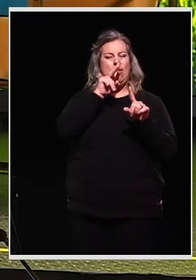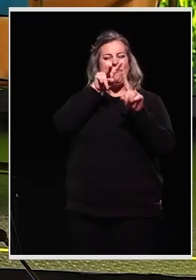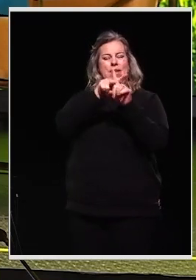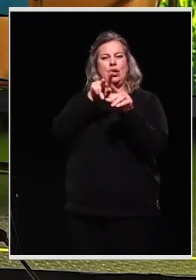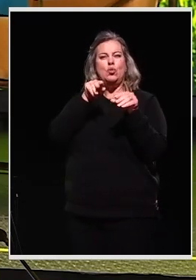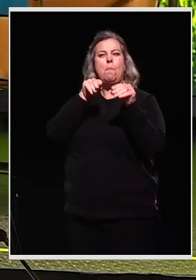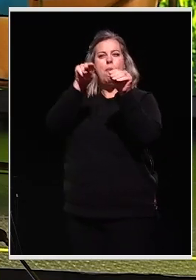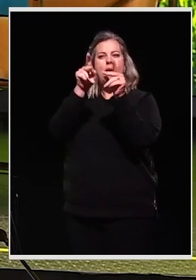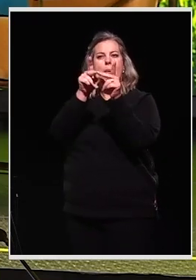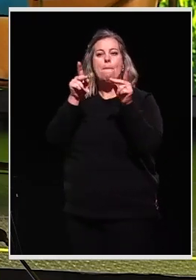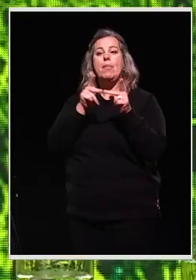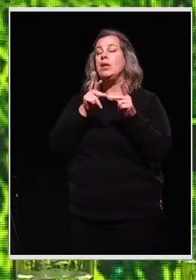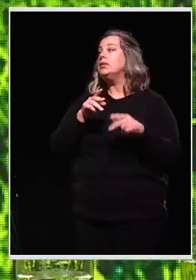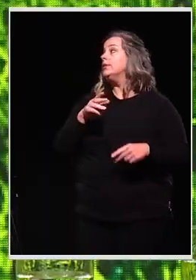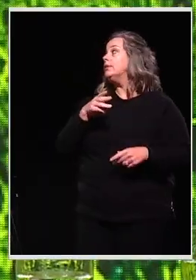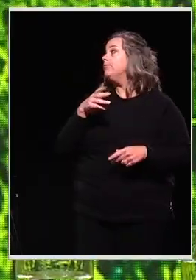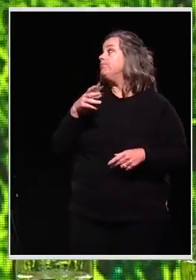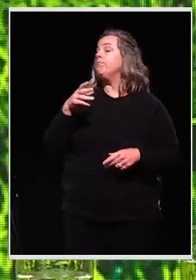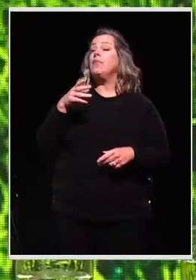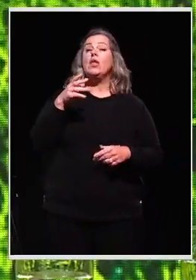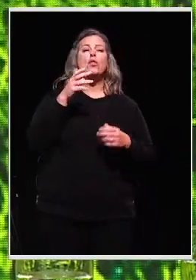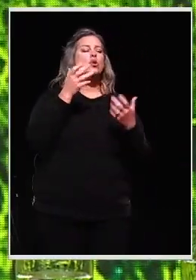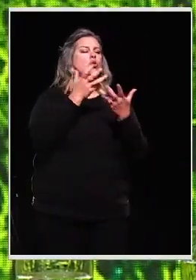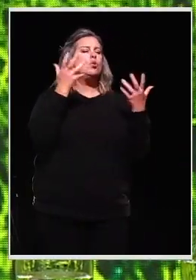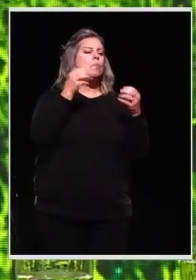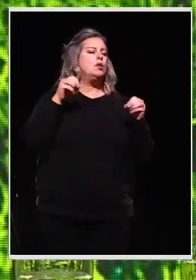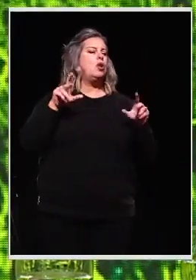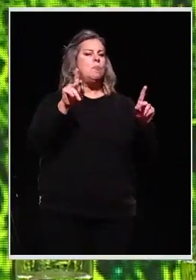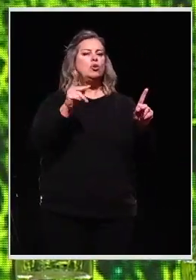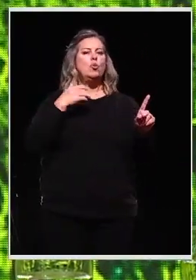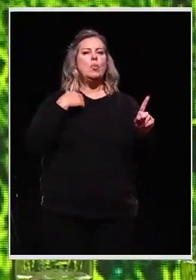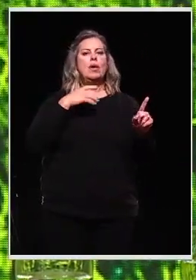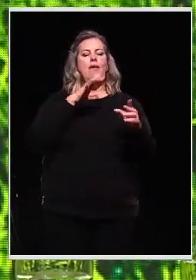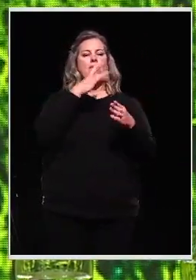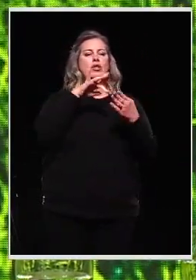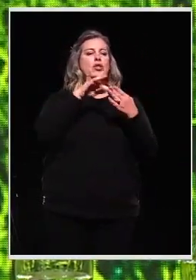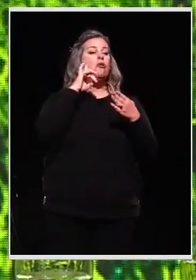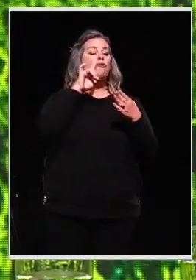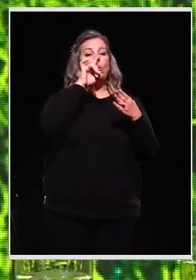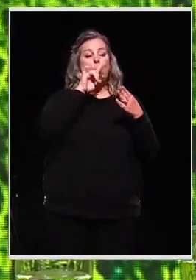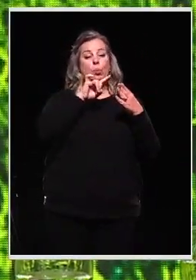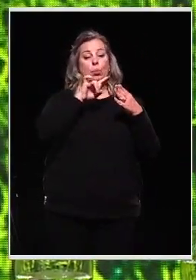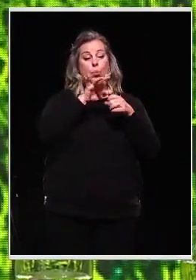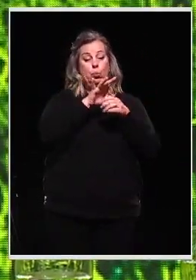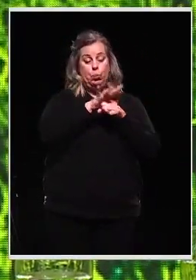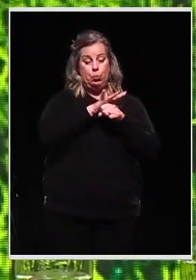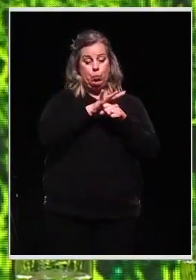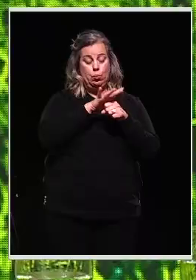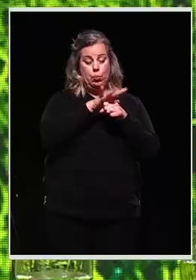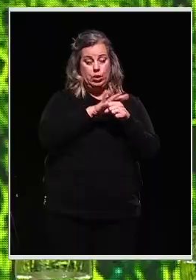to address well, that? I guess there's so much opportunity here. We have the Center for Regional Economic Advancement, we have Cornell